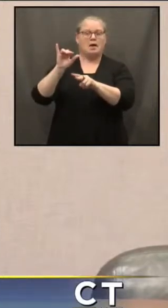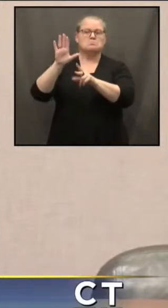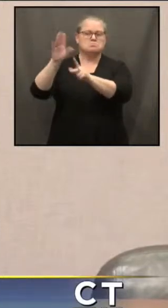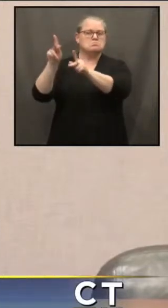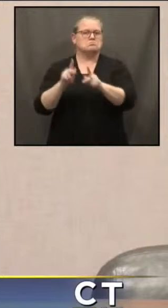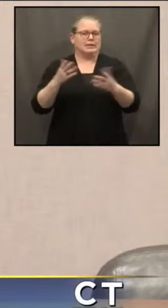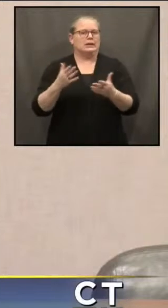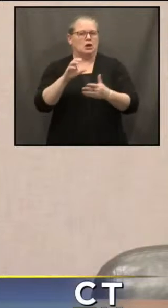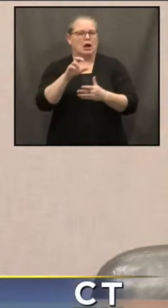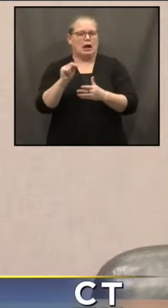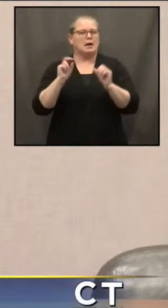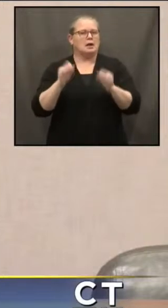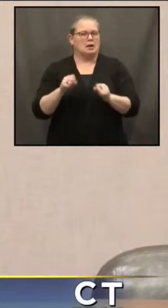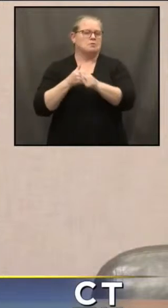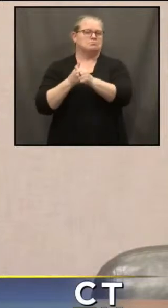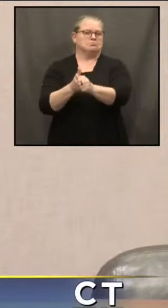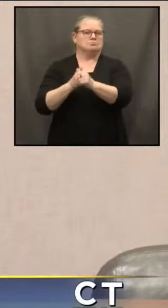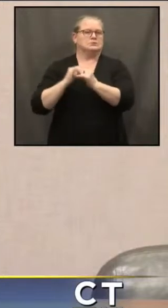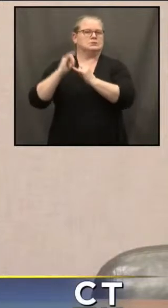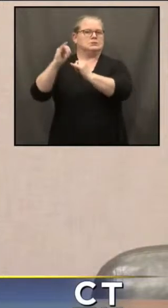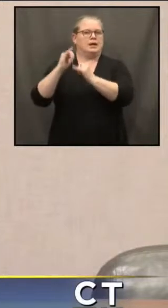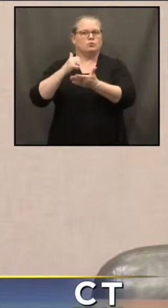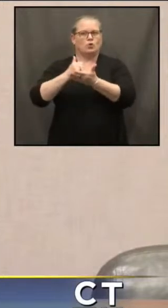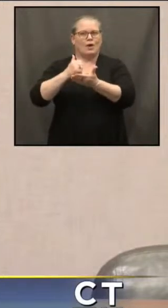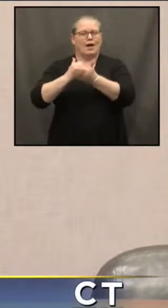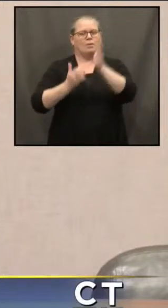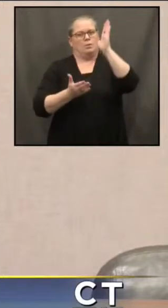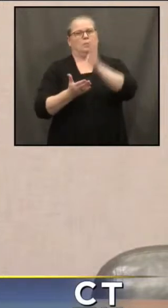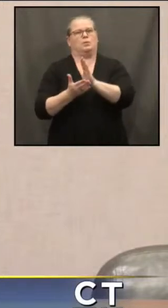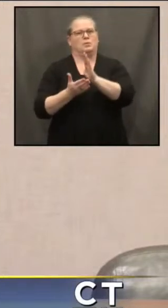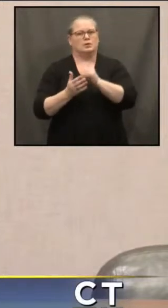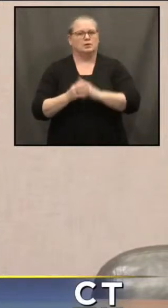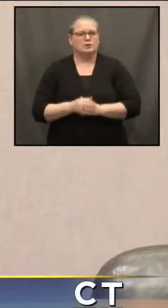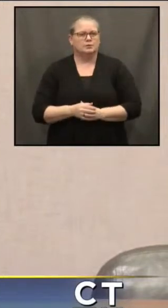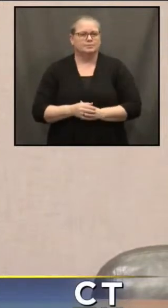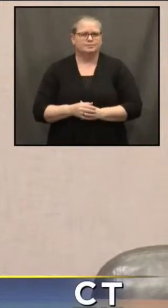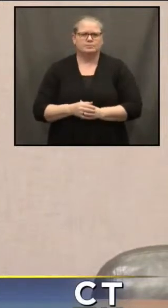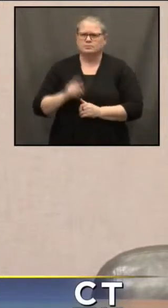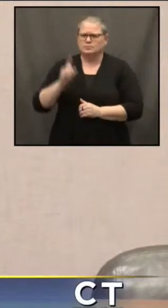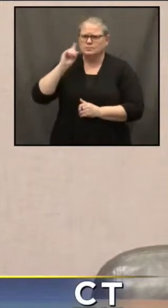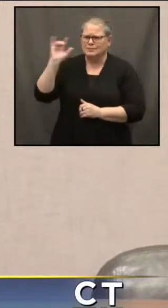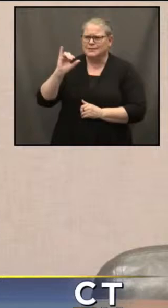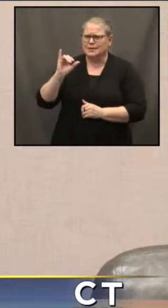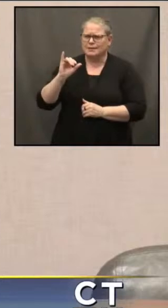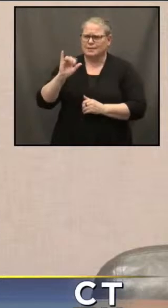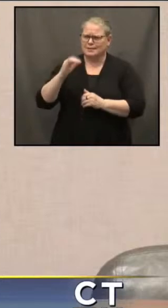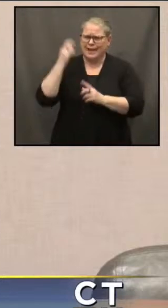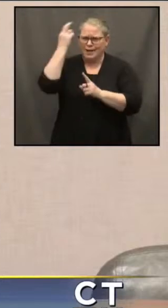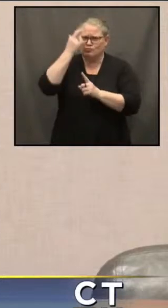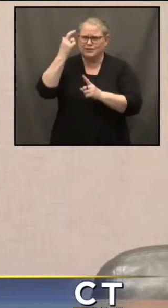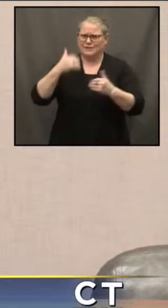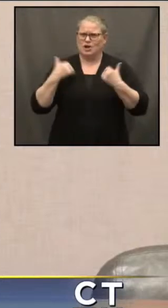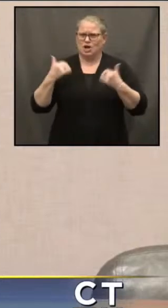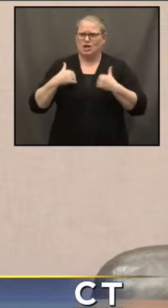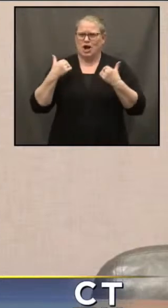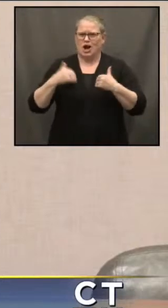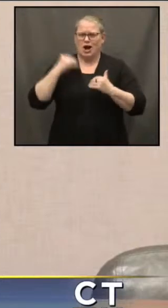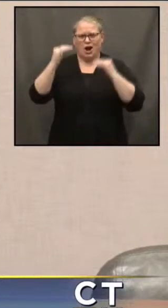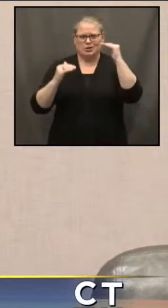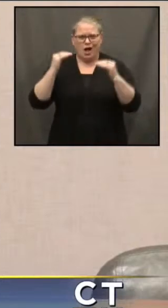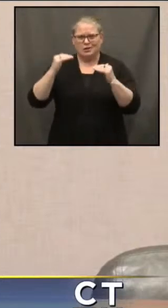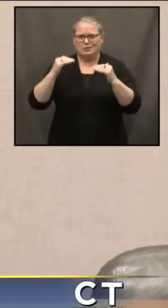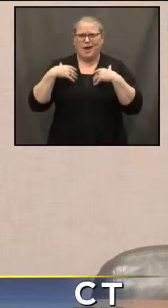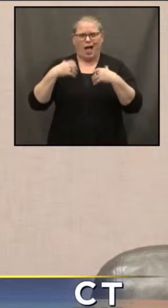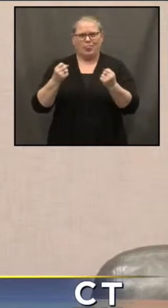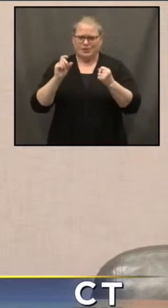well. That sounds like it's an argument for the younger, healthier adults to go get boosted. So I think that what we